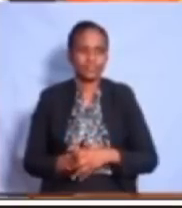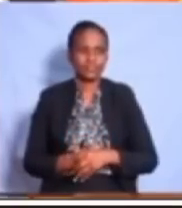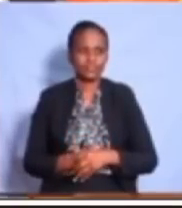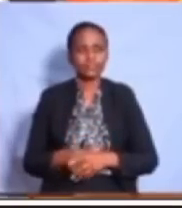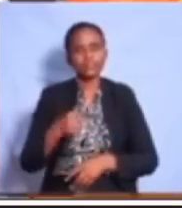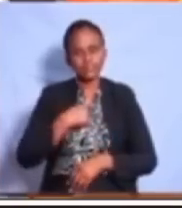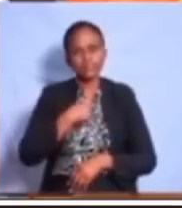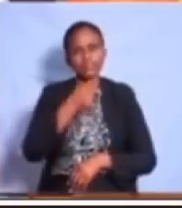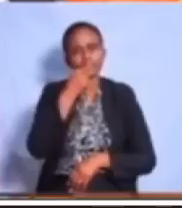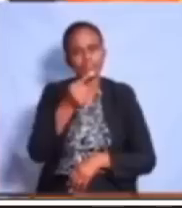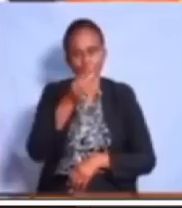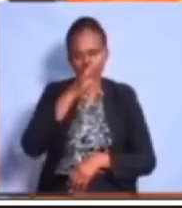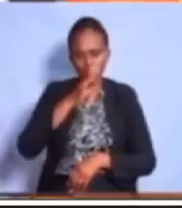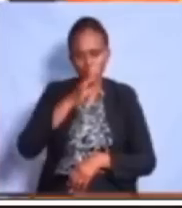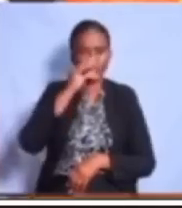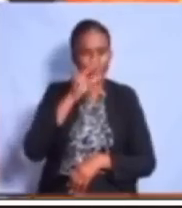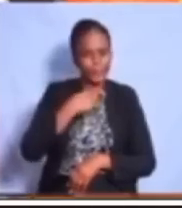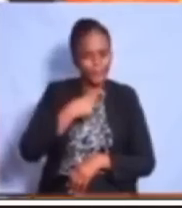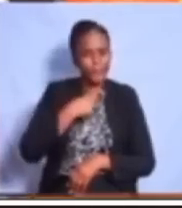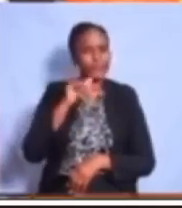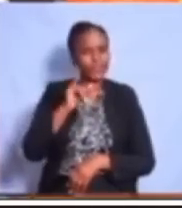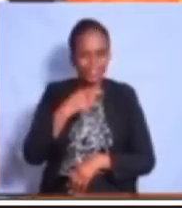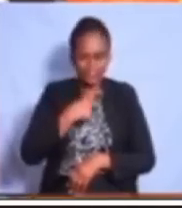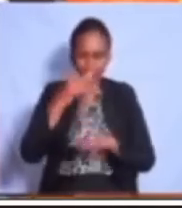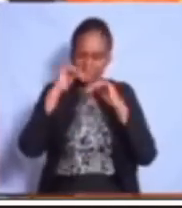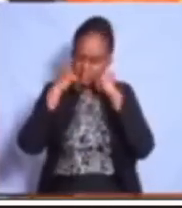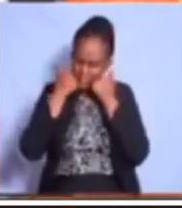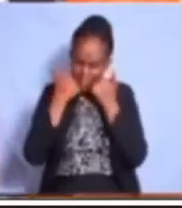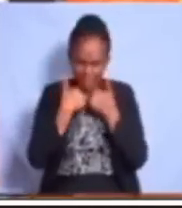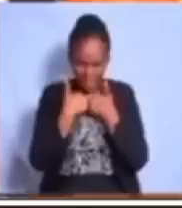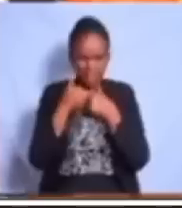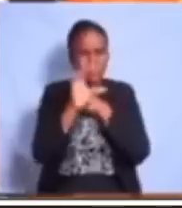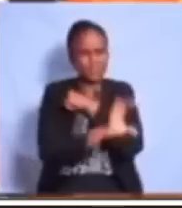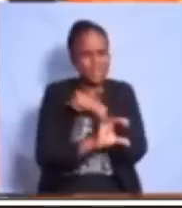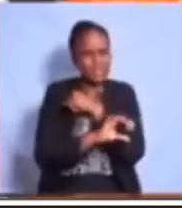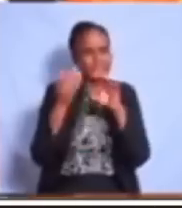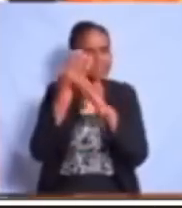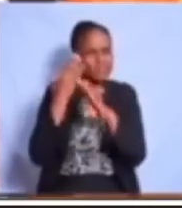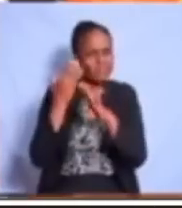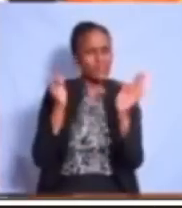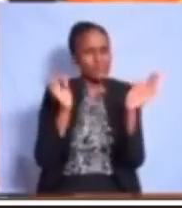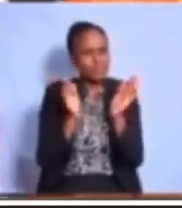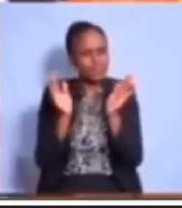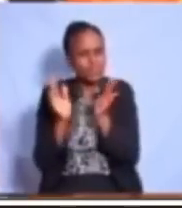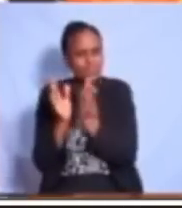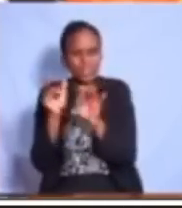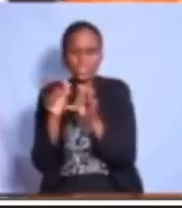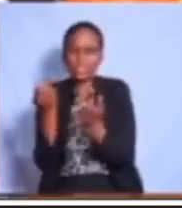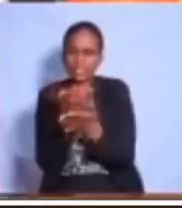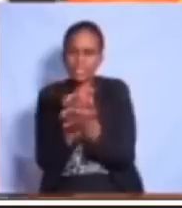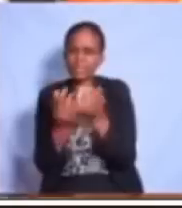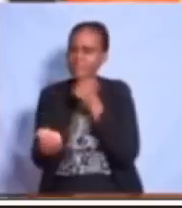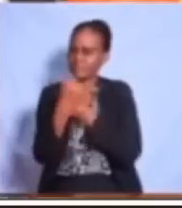I must say, Madam Speaker, I get embarrassed when countries that were smaller than us in the economy are now bigger